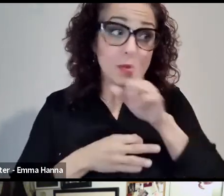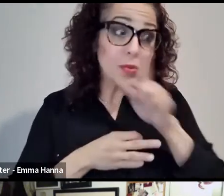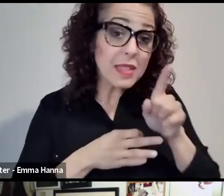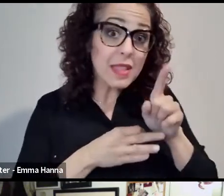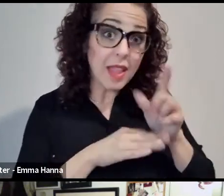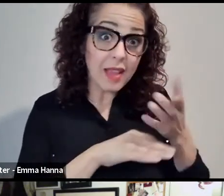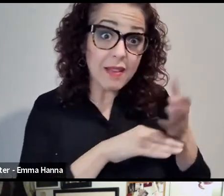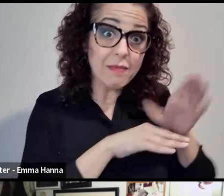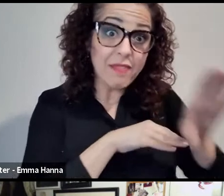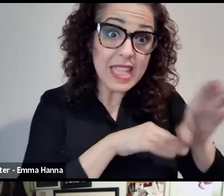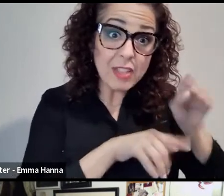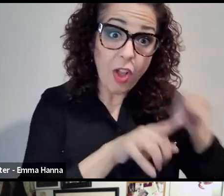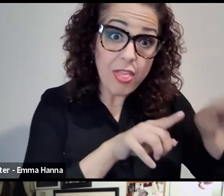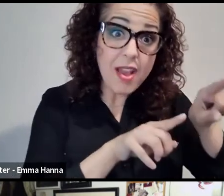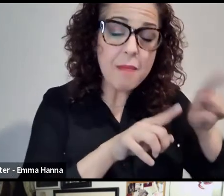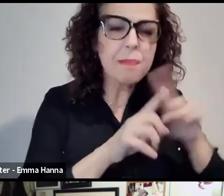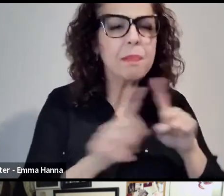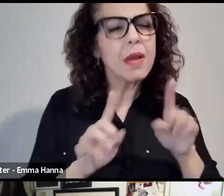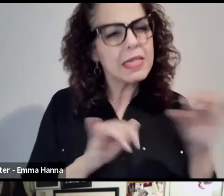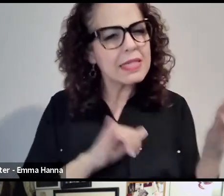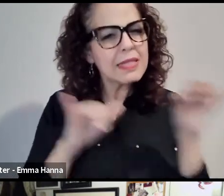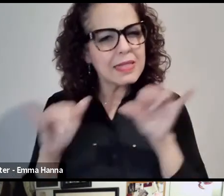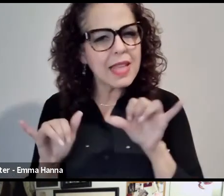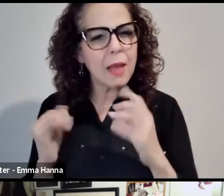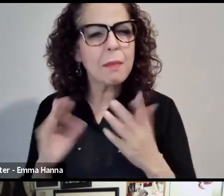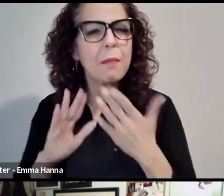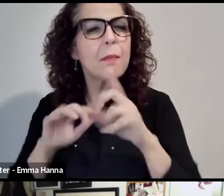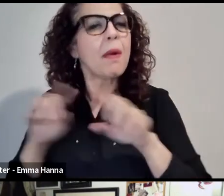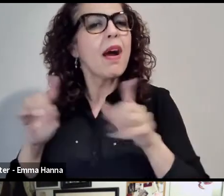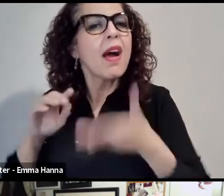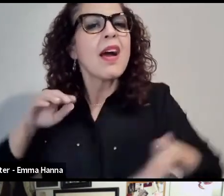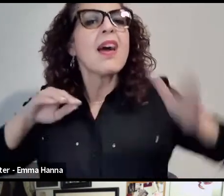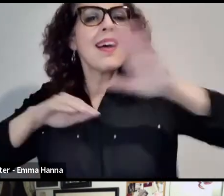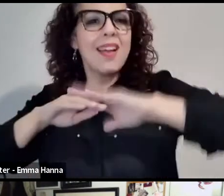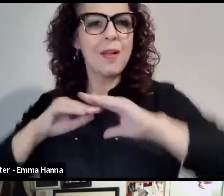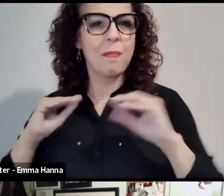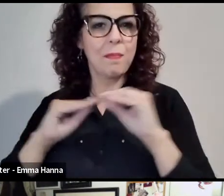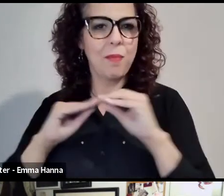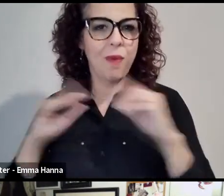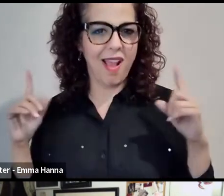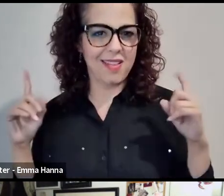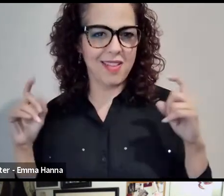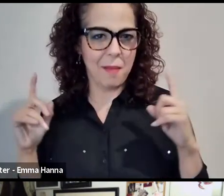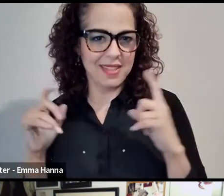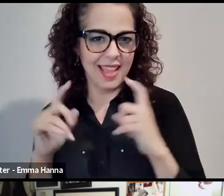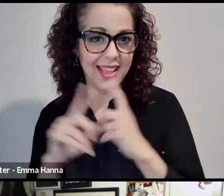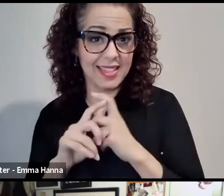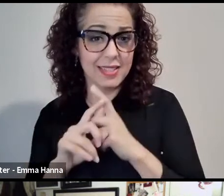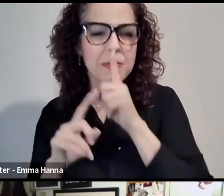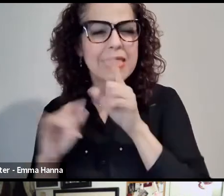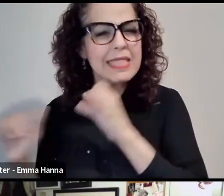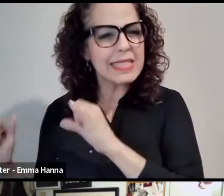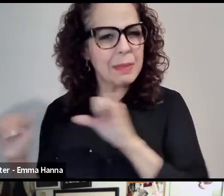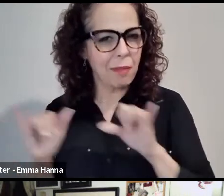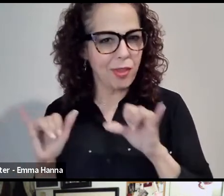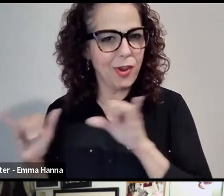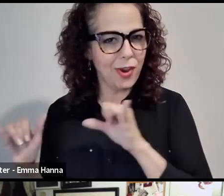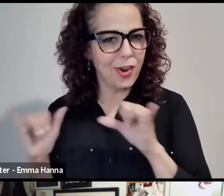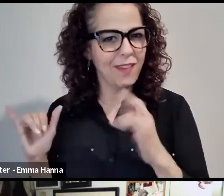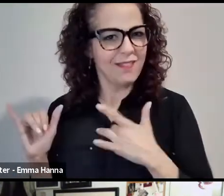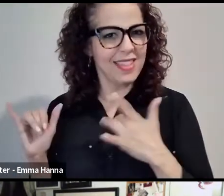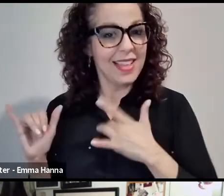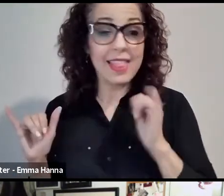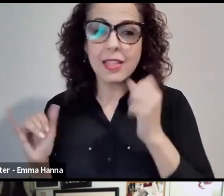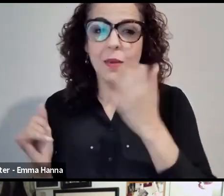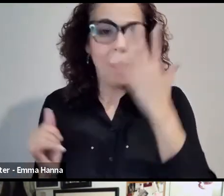same thing, but it is more complicated, but there is absolutely a very similar spark. And it's one of the reasons I love dance